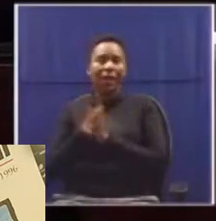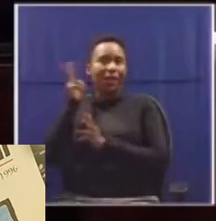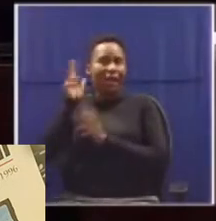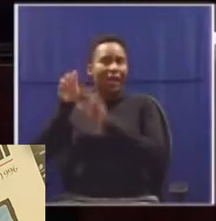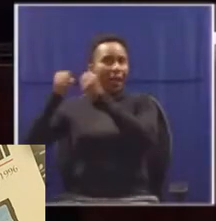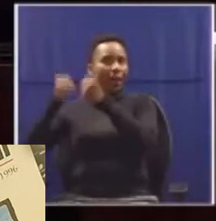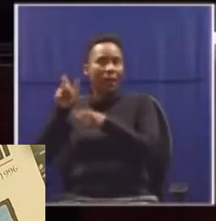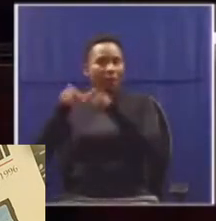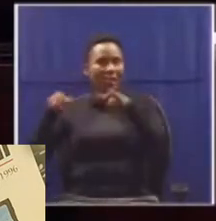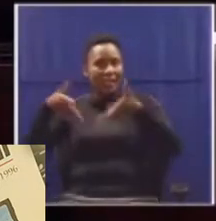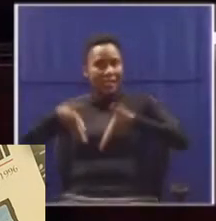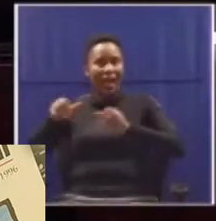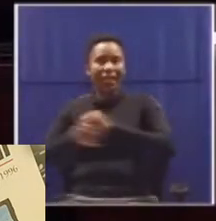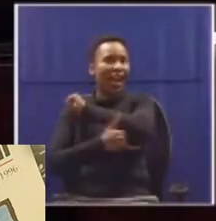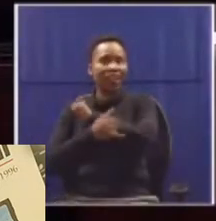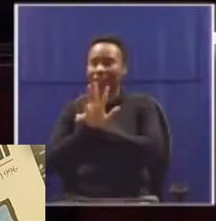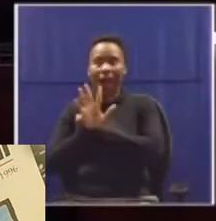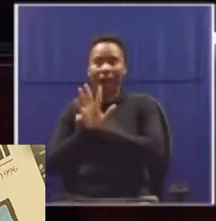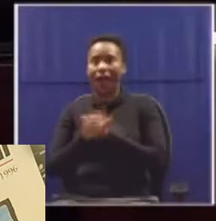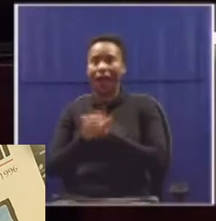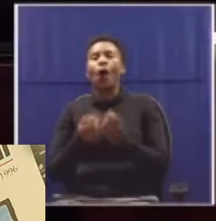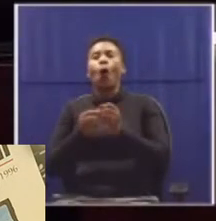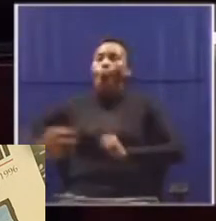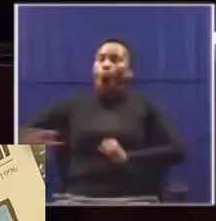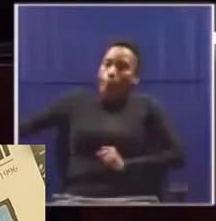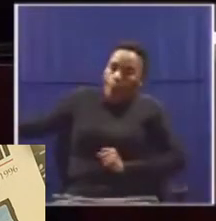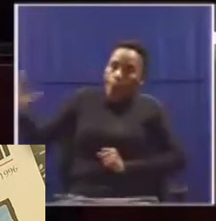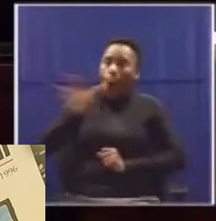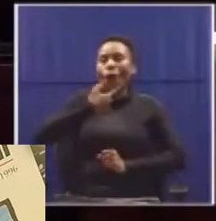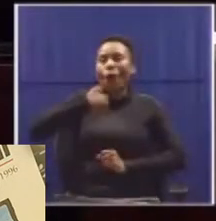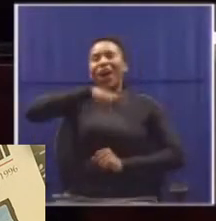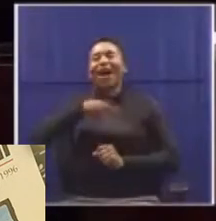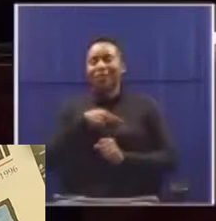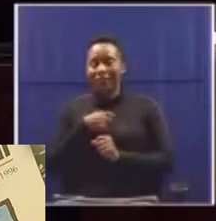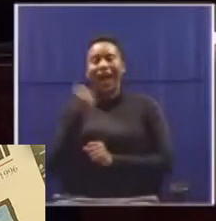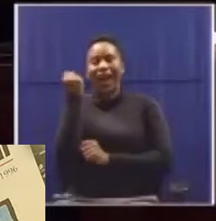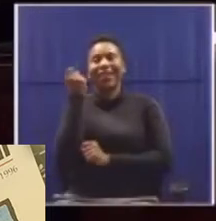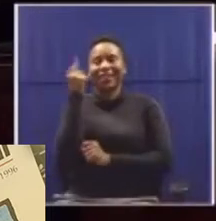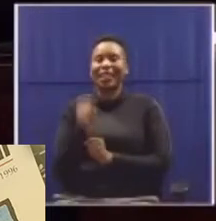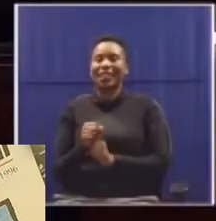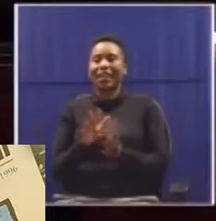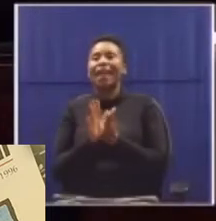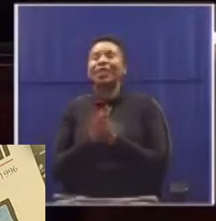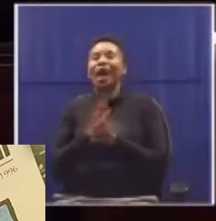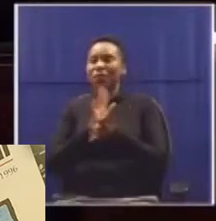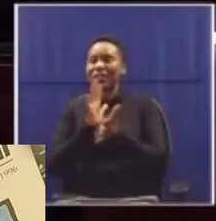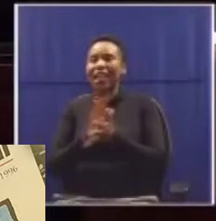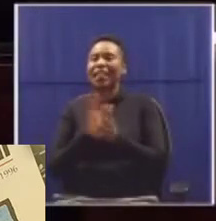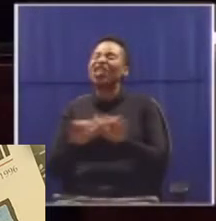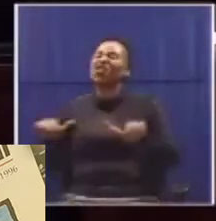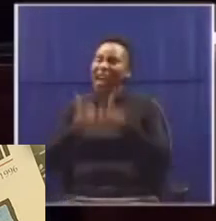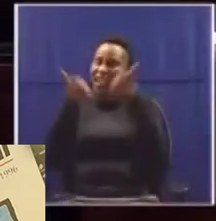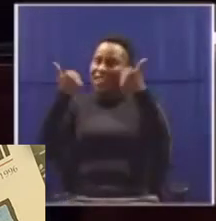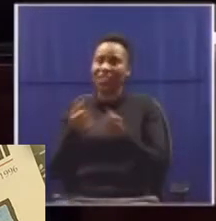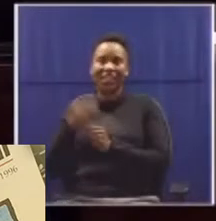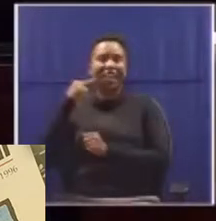but for each one of us to understand and appreciate the challenges facing deaf and hard of hearing people and